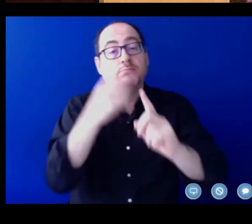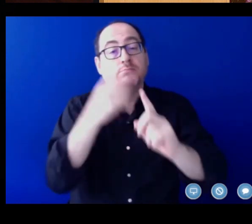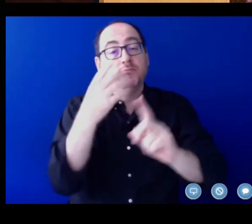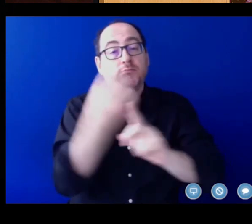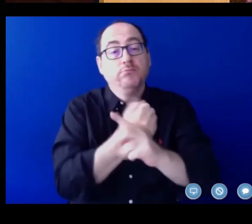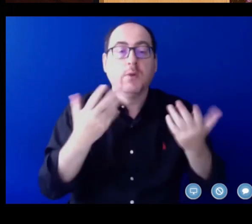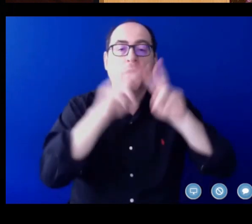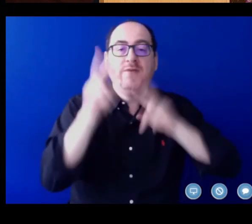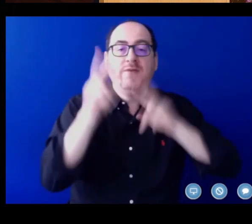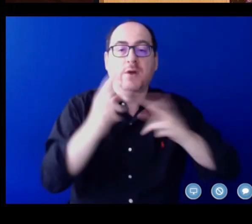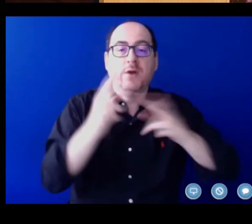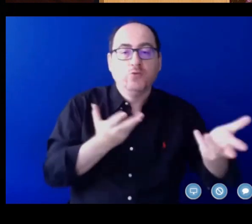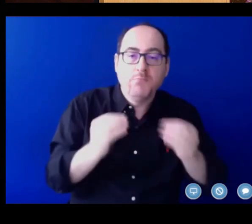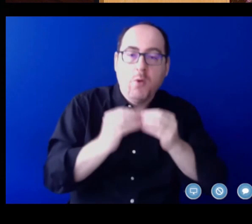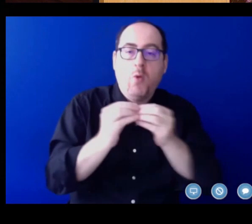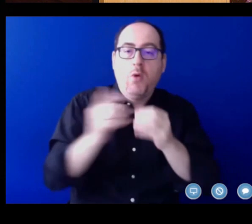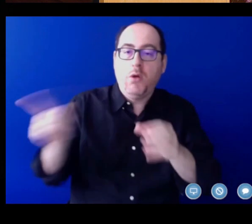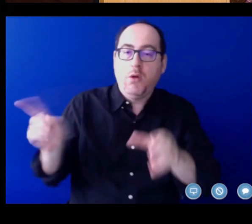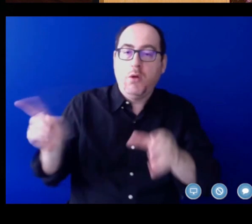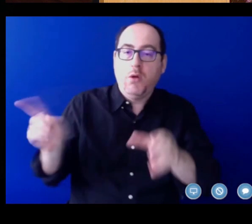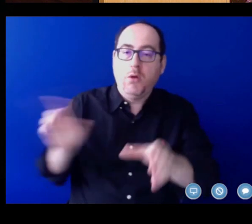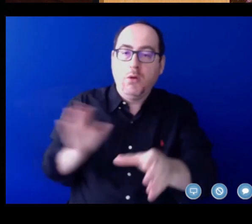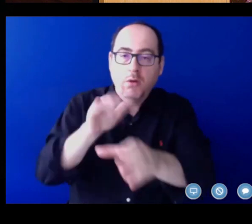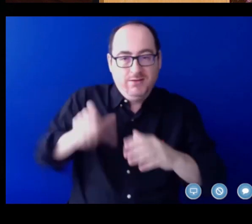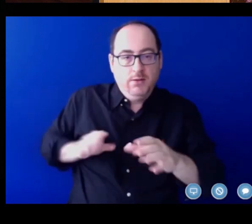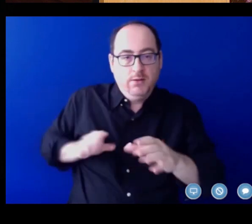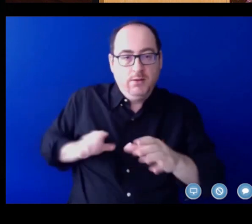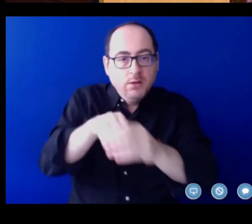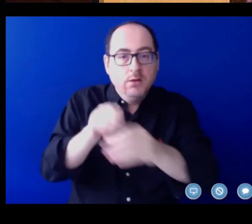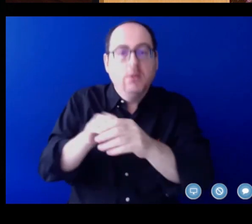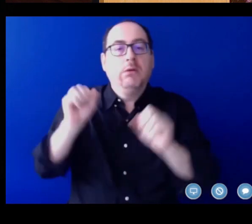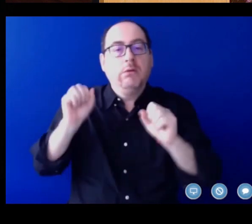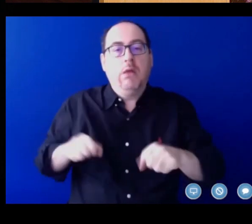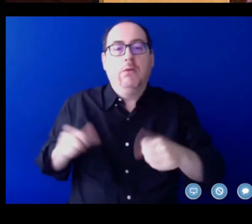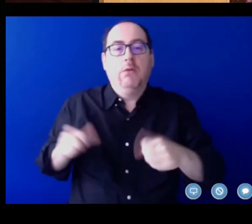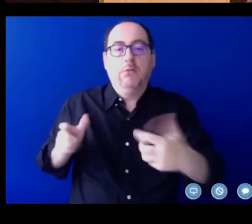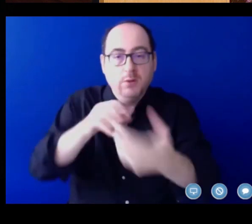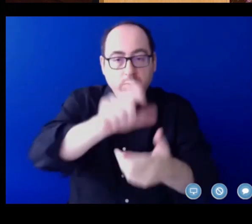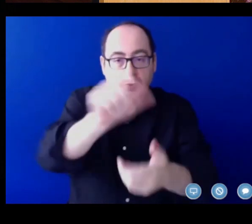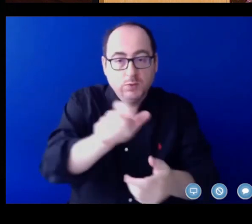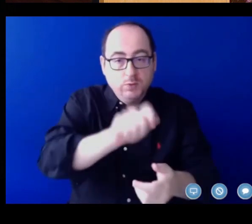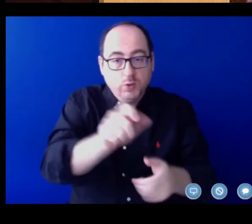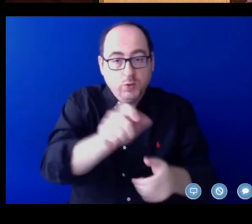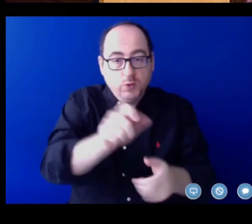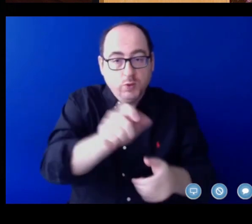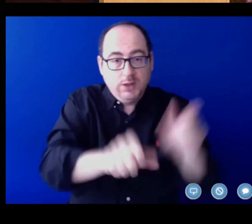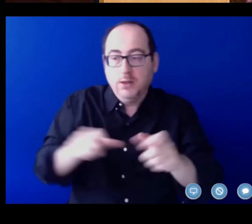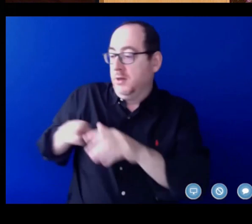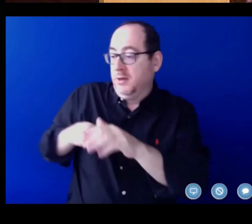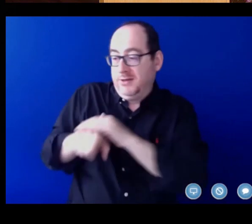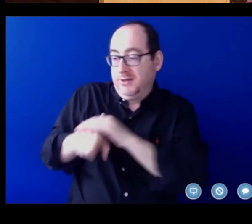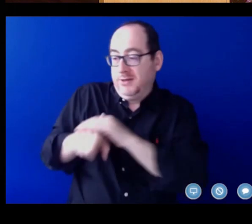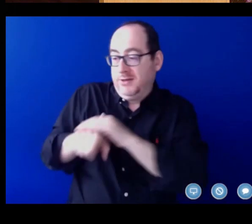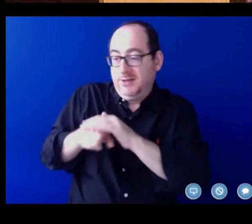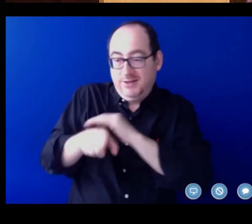I've already discussed the challenges for recently arrived students. Exposure to violence, we must remember, also comprises a risk factor for poor